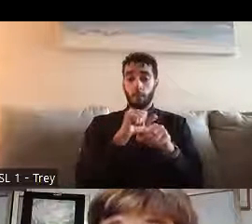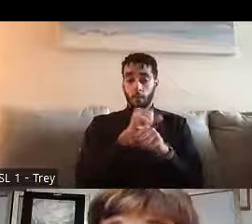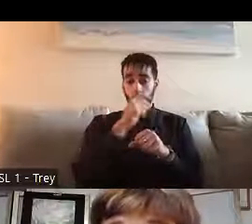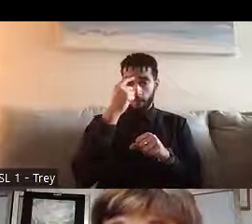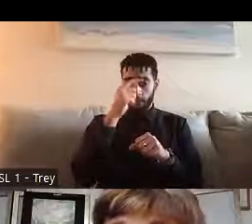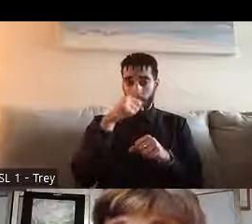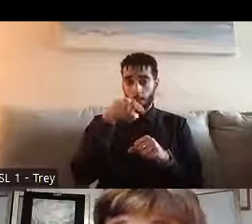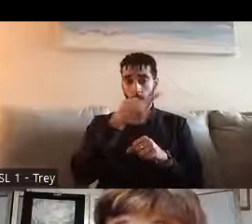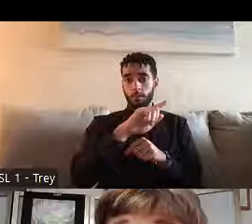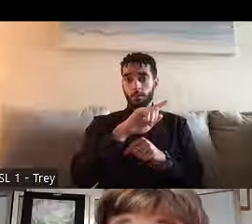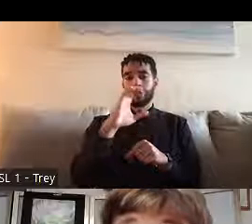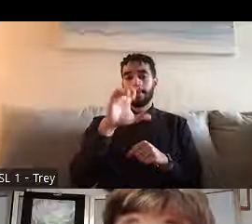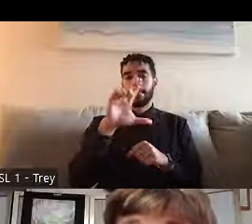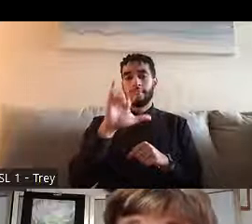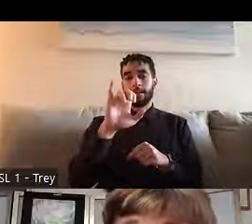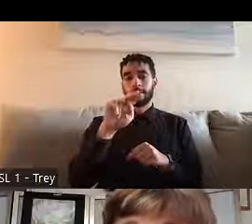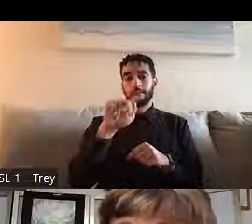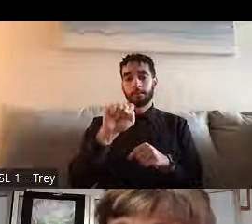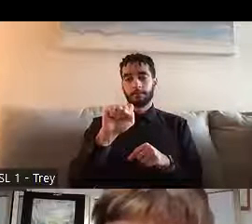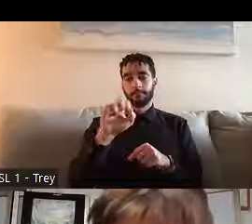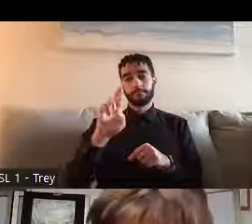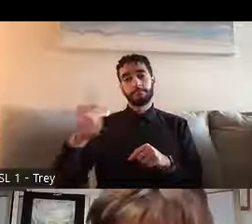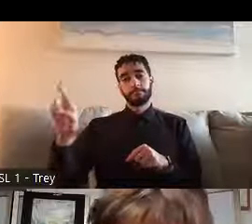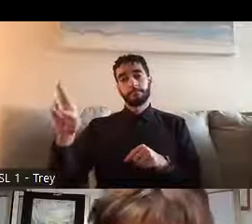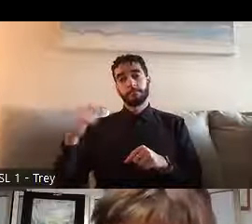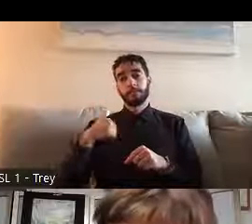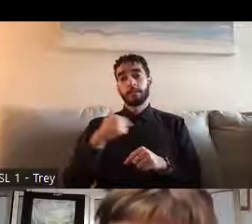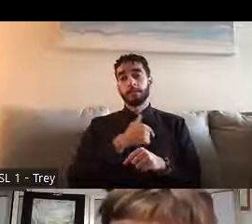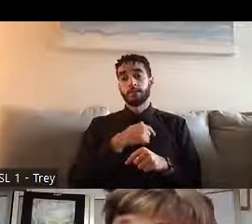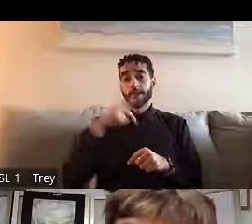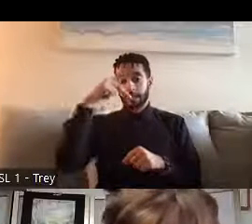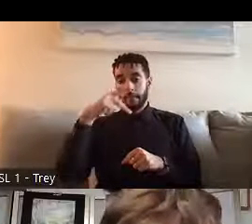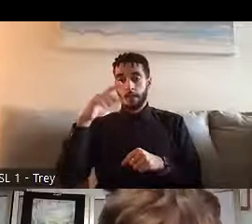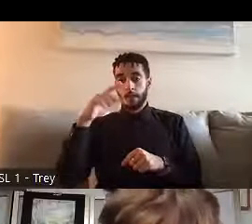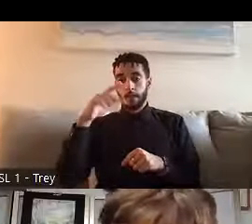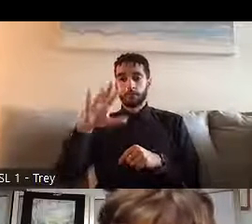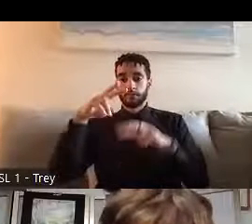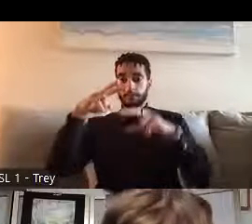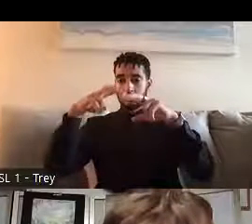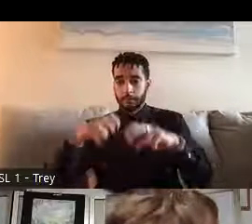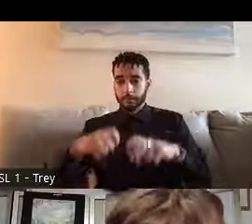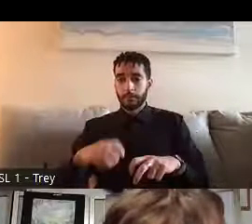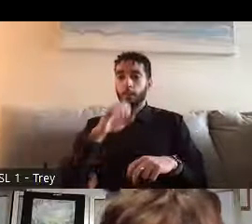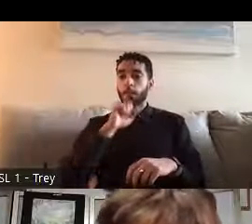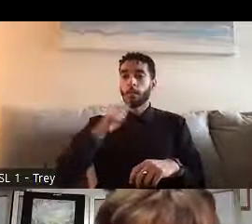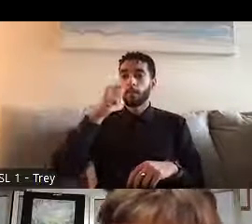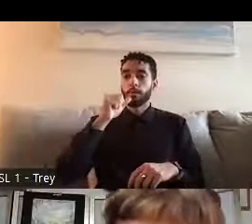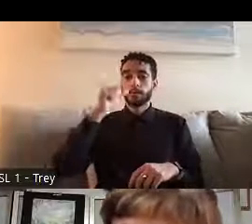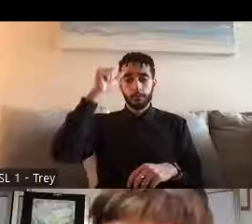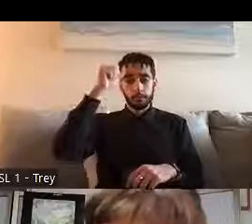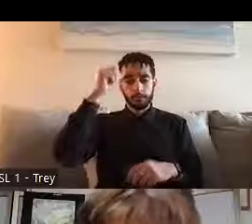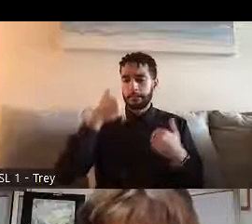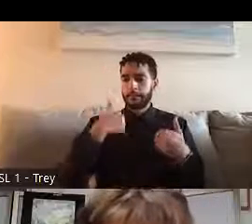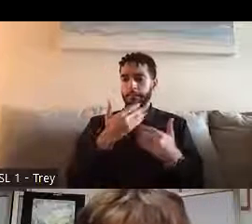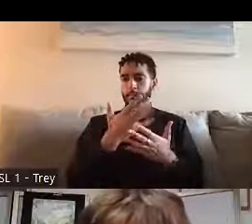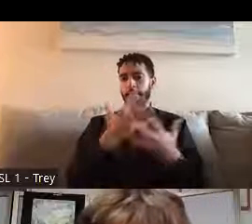to the far right, we have psychological assessment and treatment of older adults. Again, there are chapters specific to caregiving.